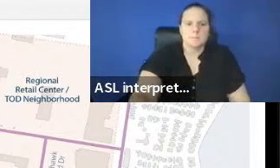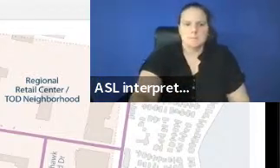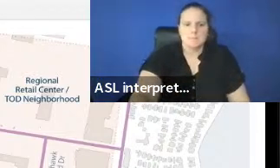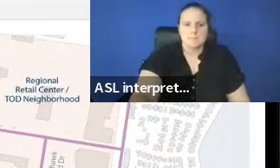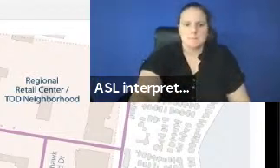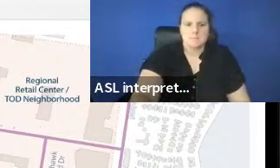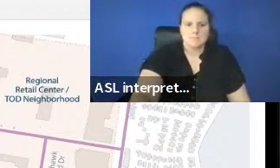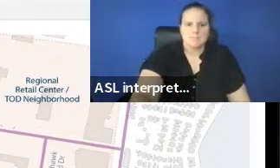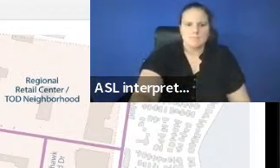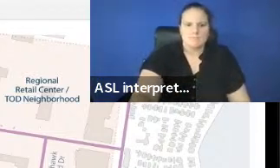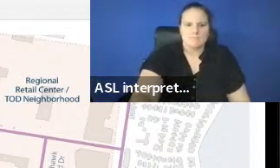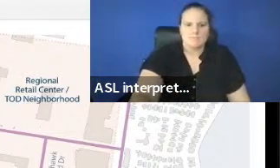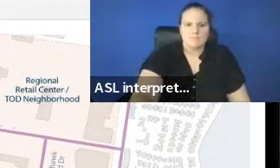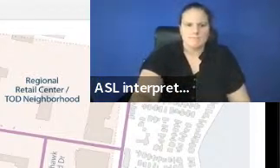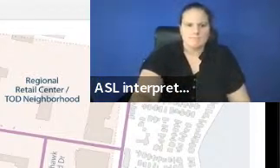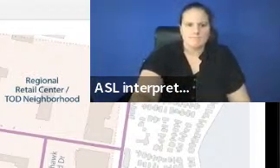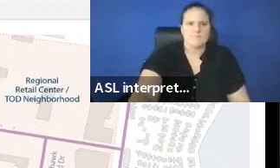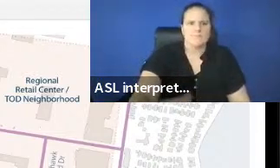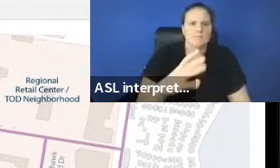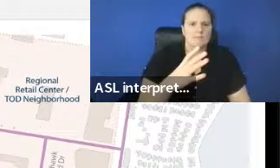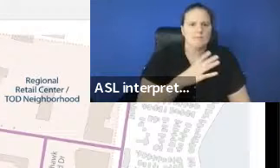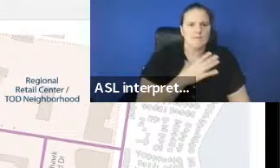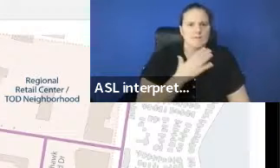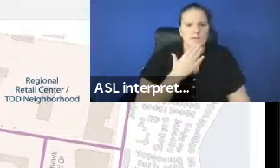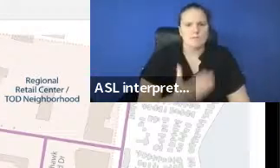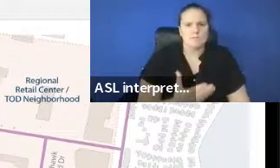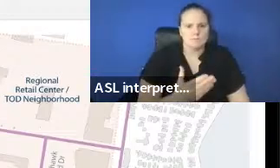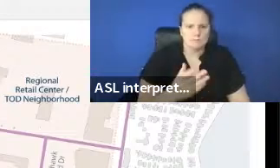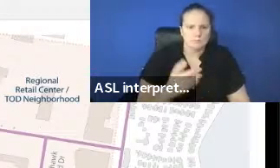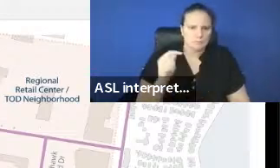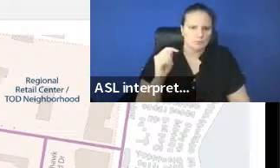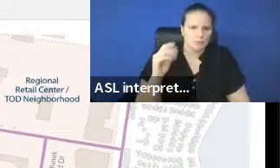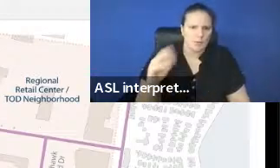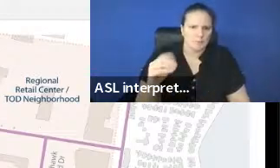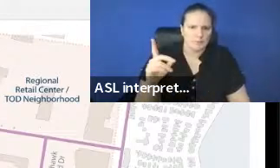All right, thank you. Tom Dana.